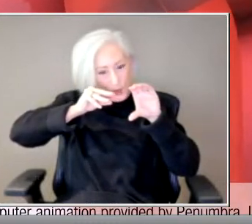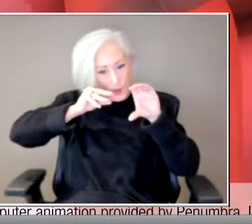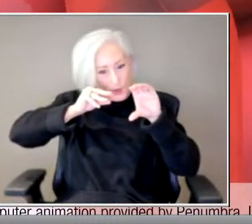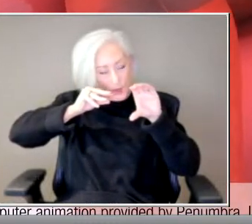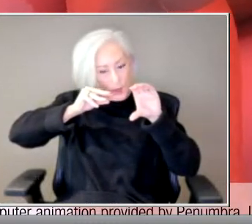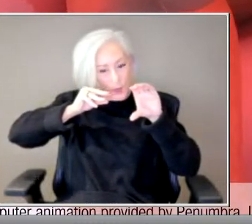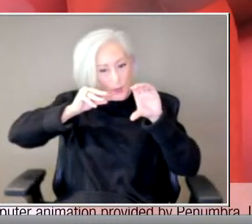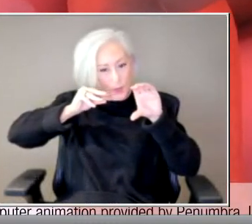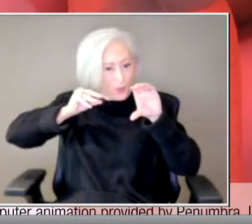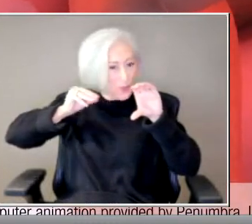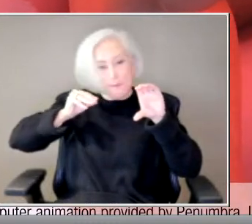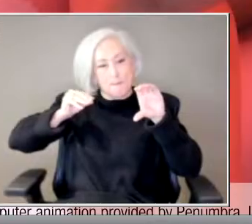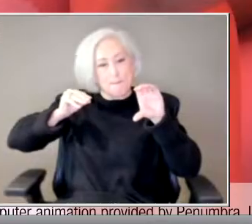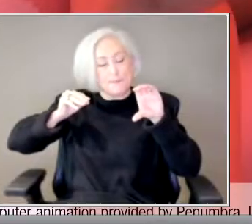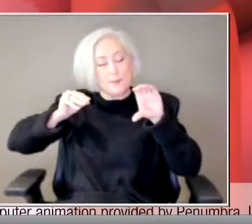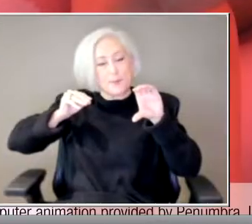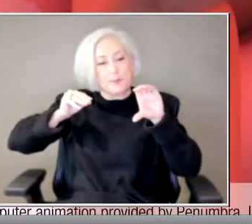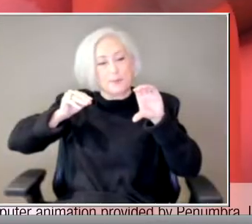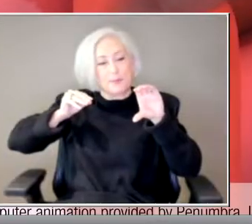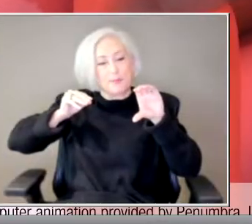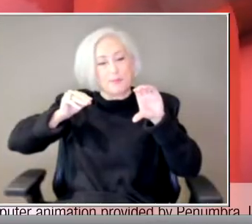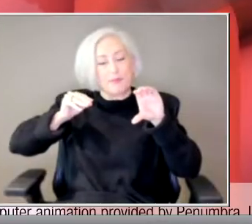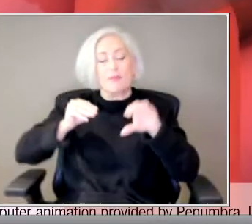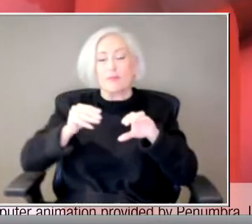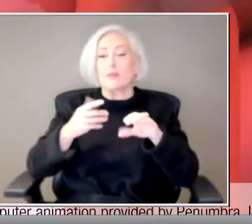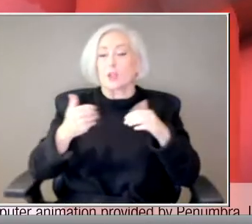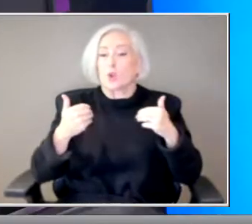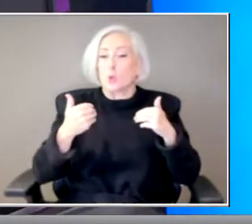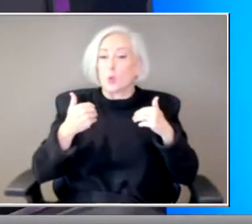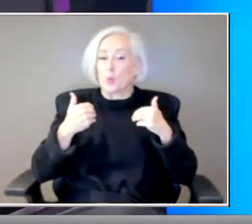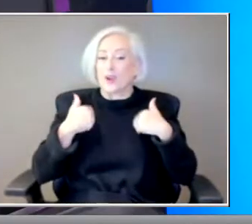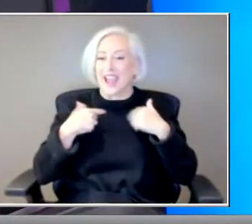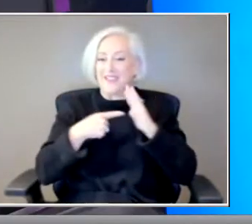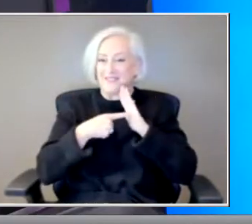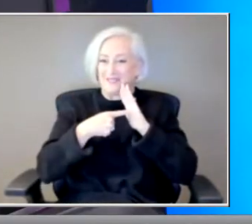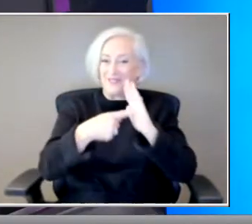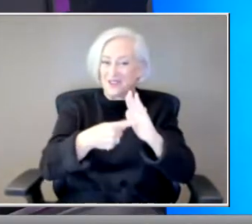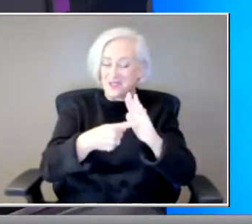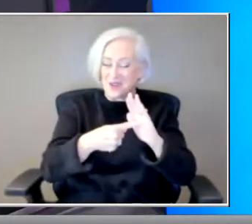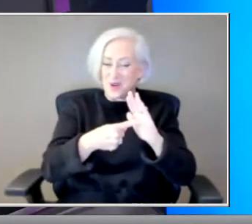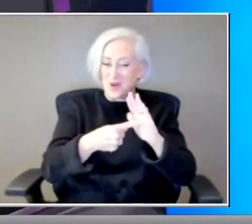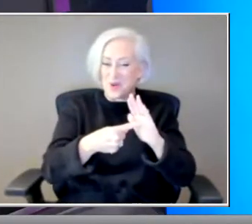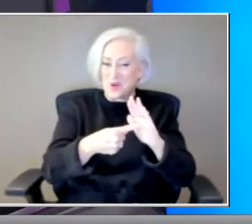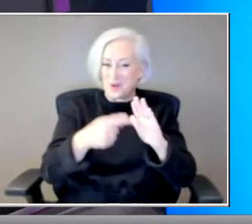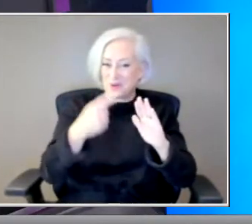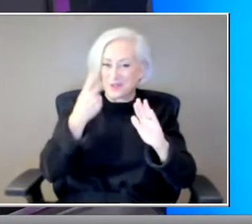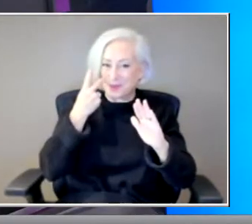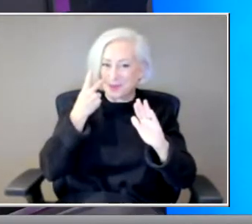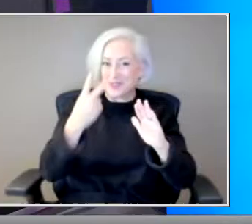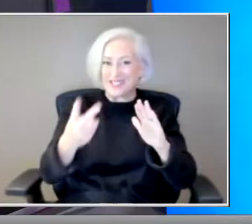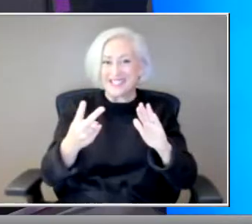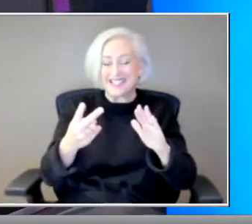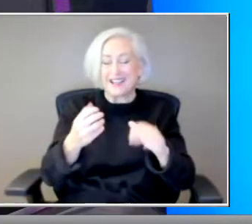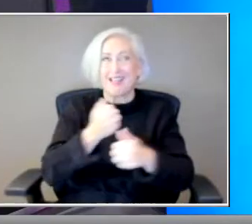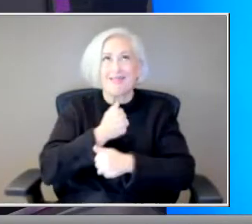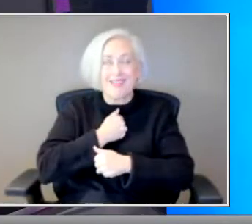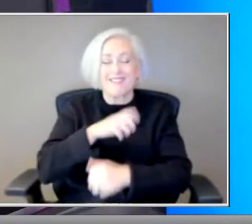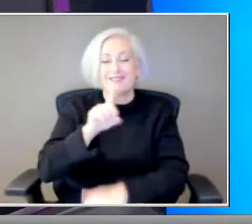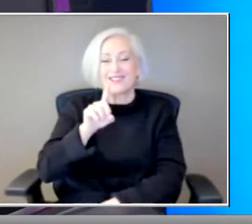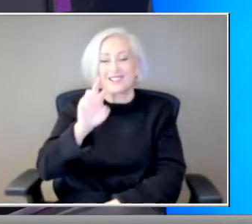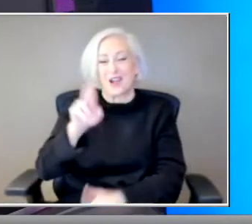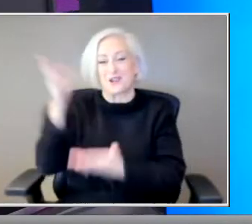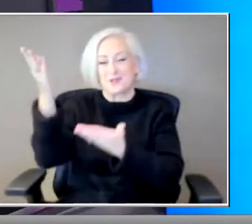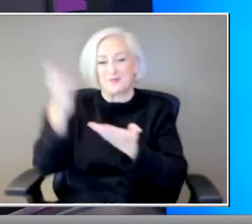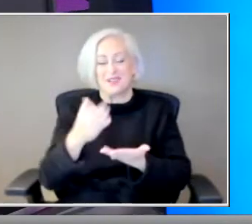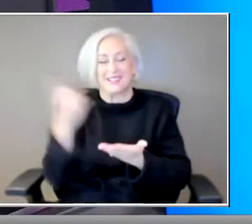pull it out. Now, we do have a show and tell that Dr. Abraham brought for us because I love when doctors bring show and tell. Is